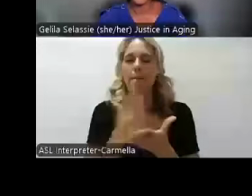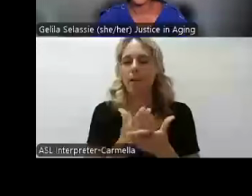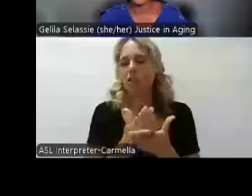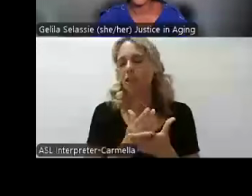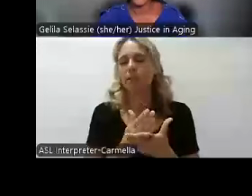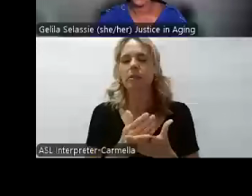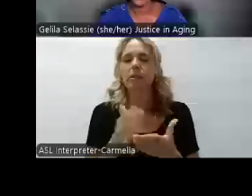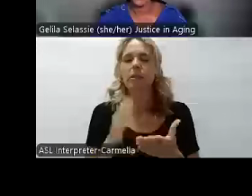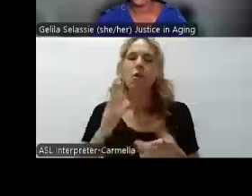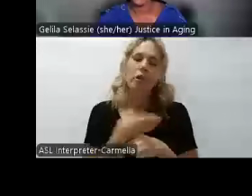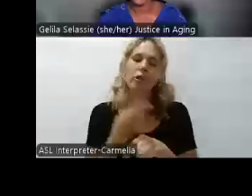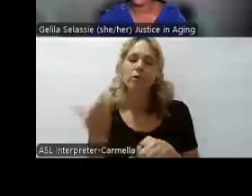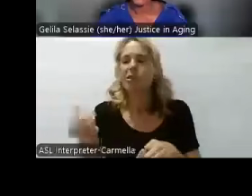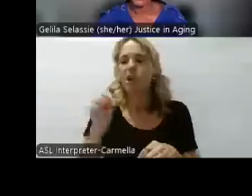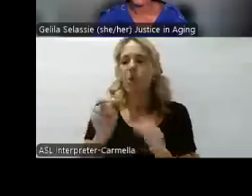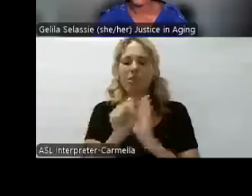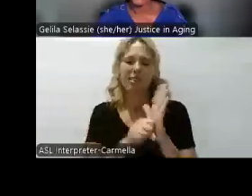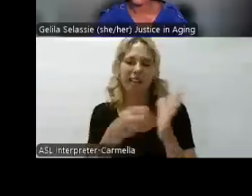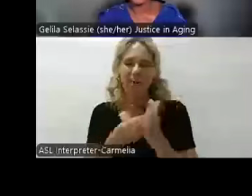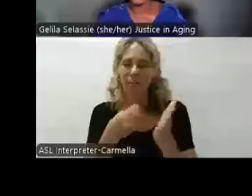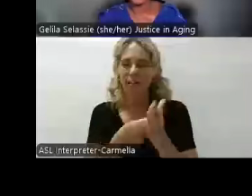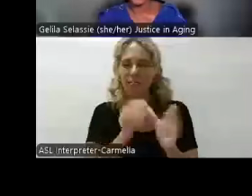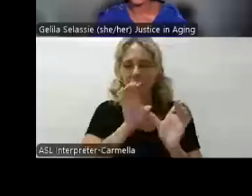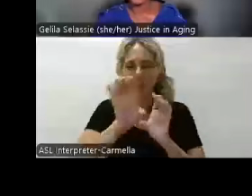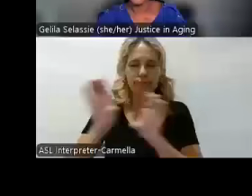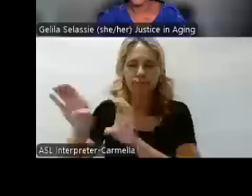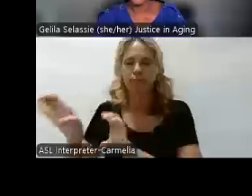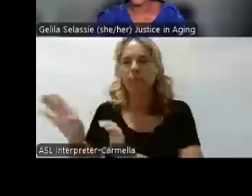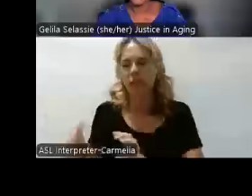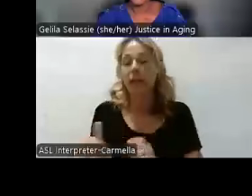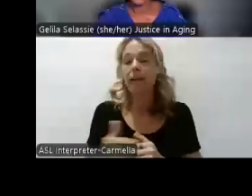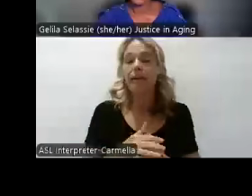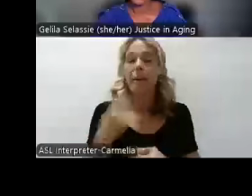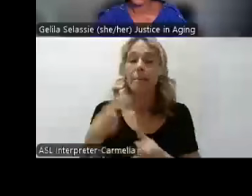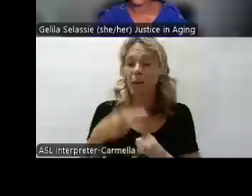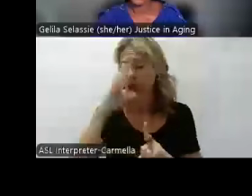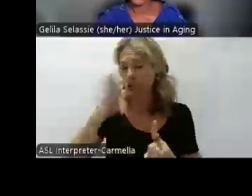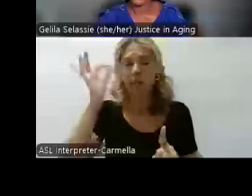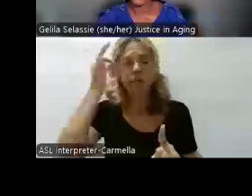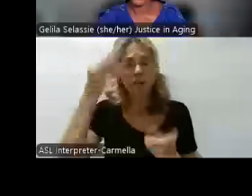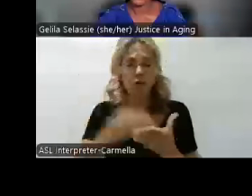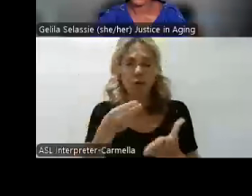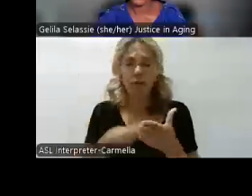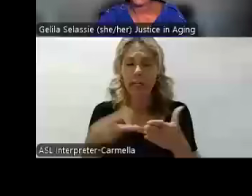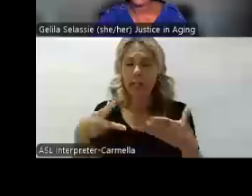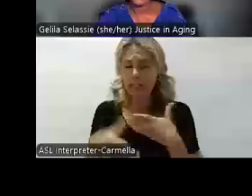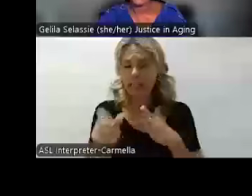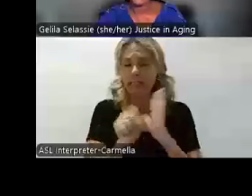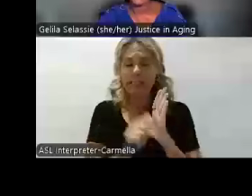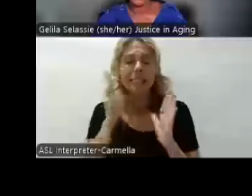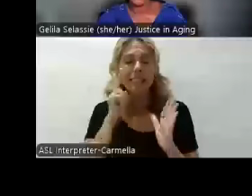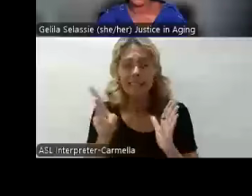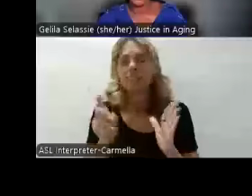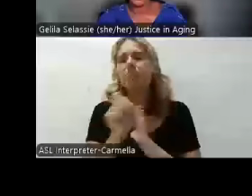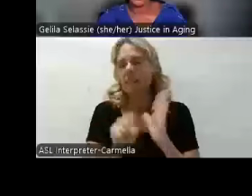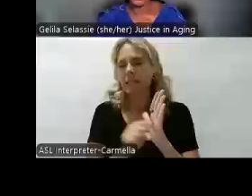dollars to fill those gaps. And on top of the direct federal funding cuts states are seeing, states have other